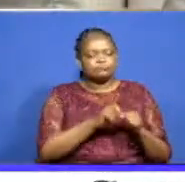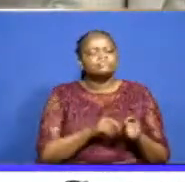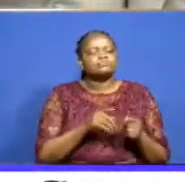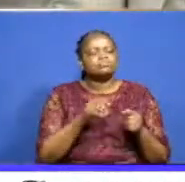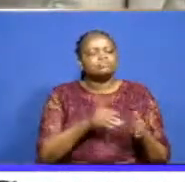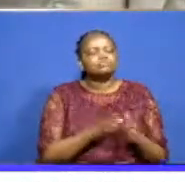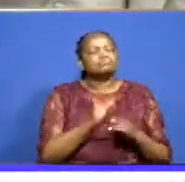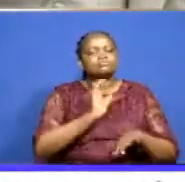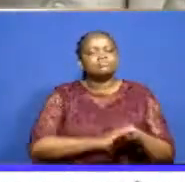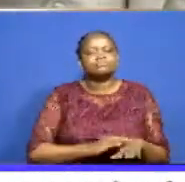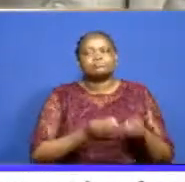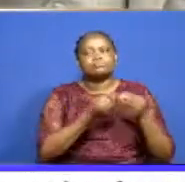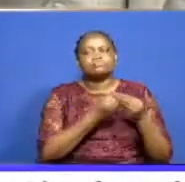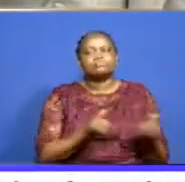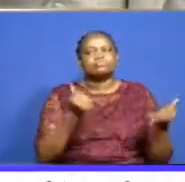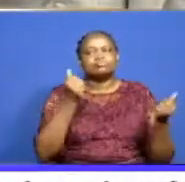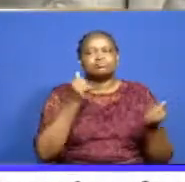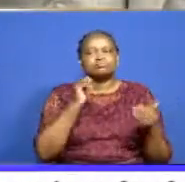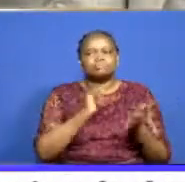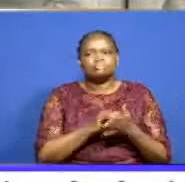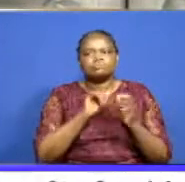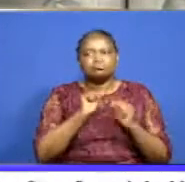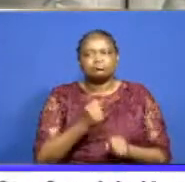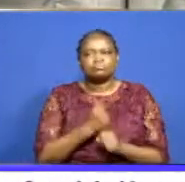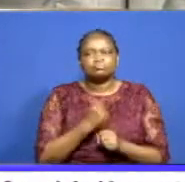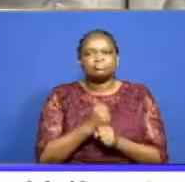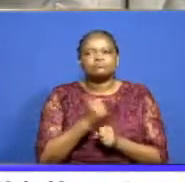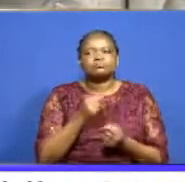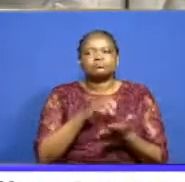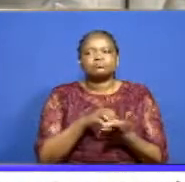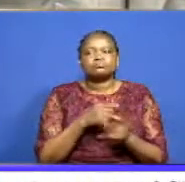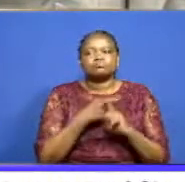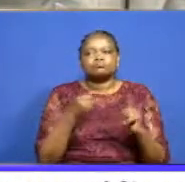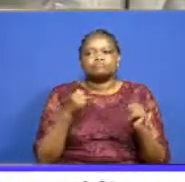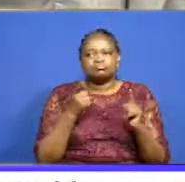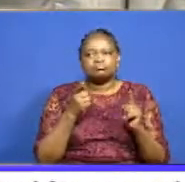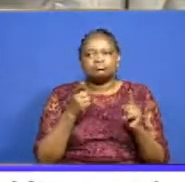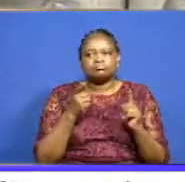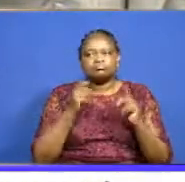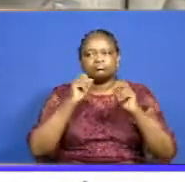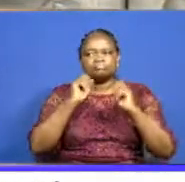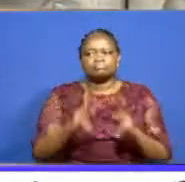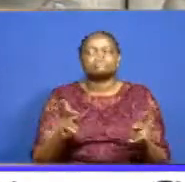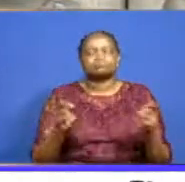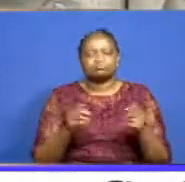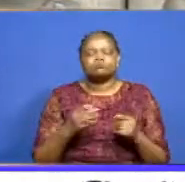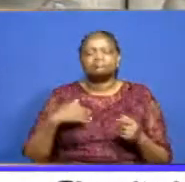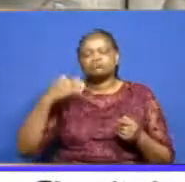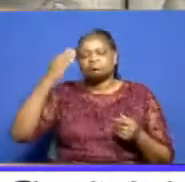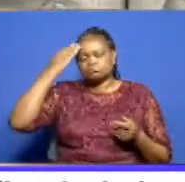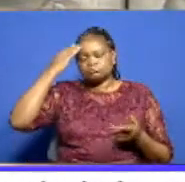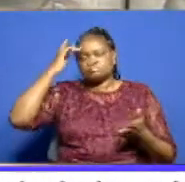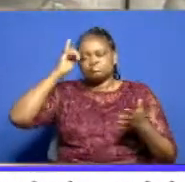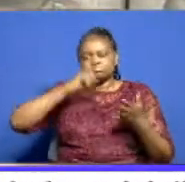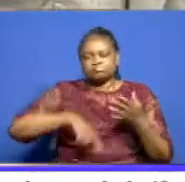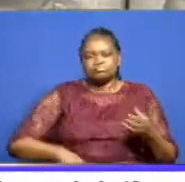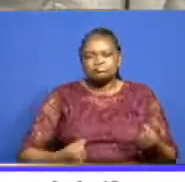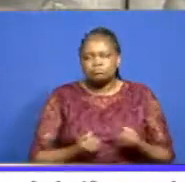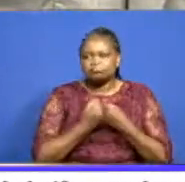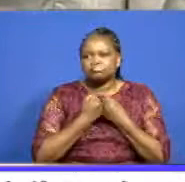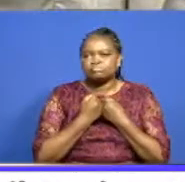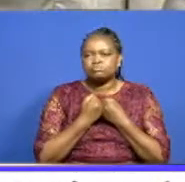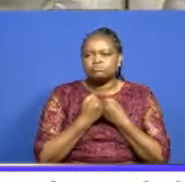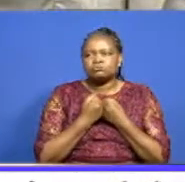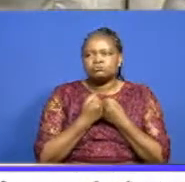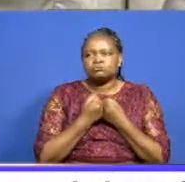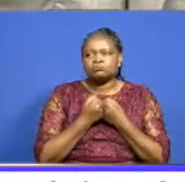solution that can work in this particular situation later. But then let's go back to the genesis of this whole problem. It's just